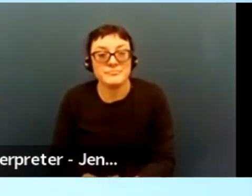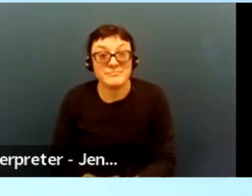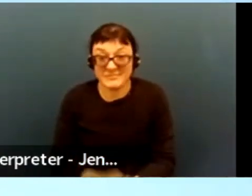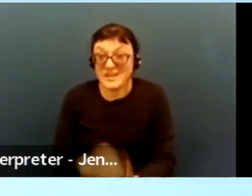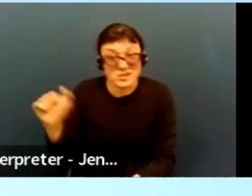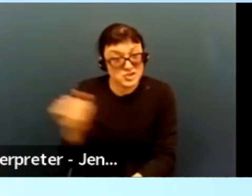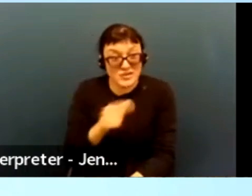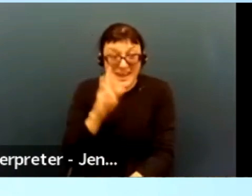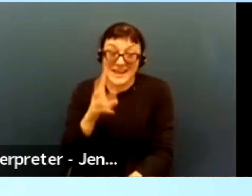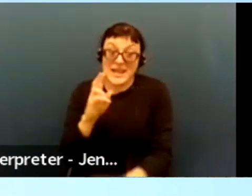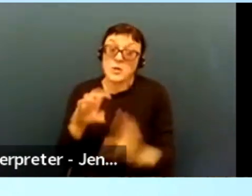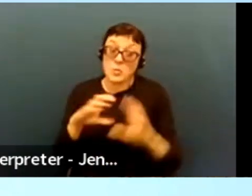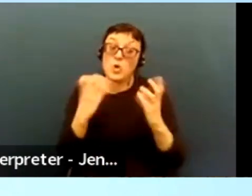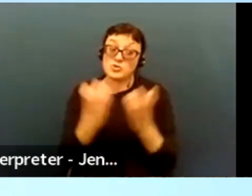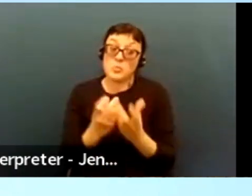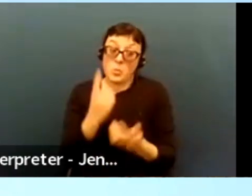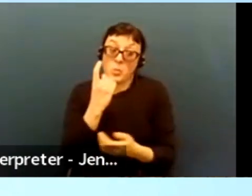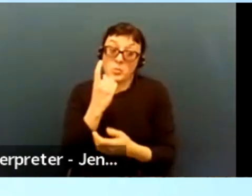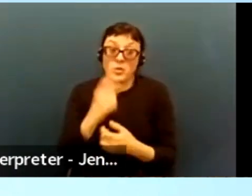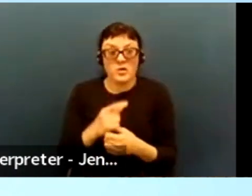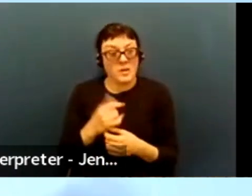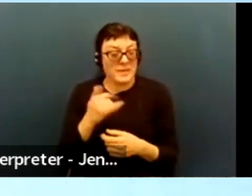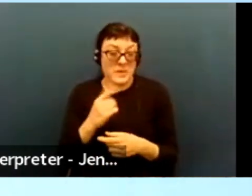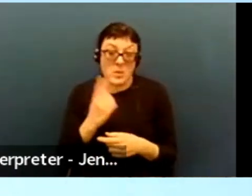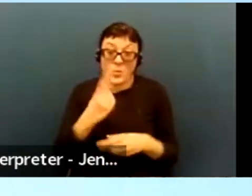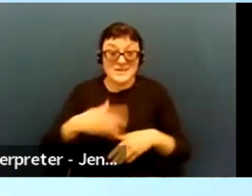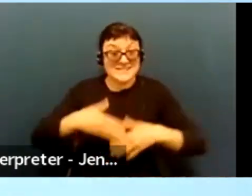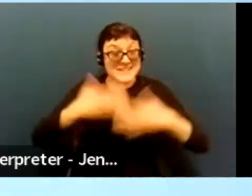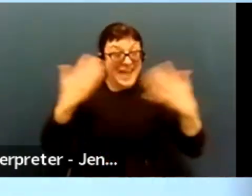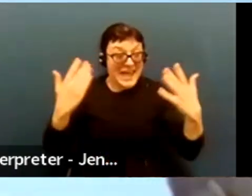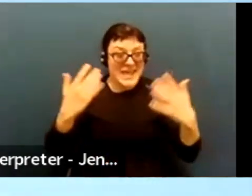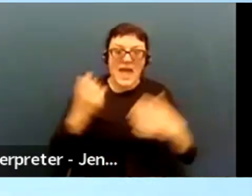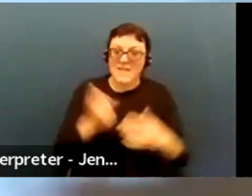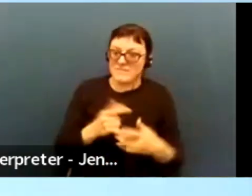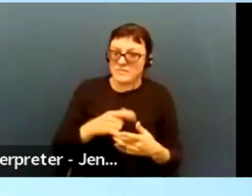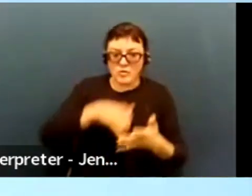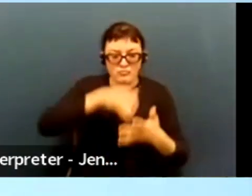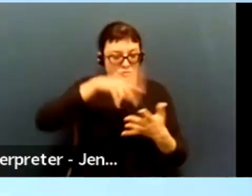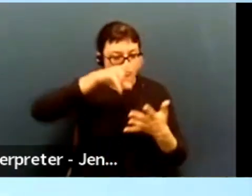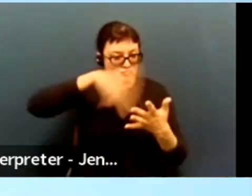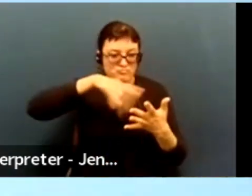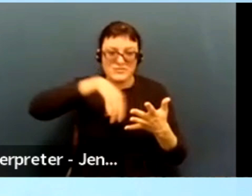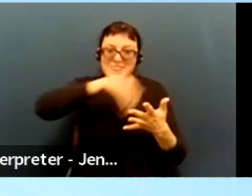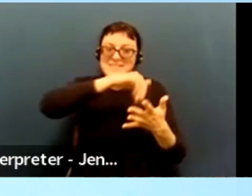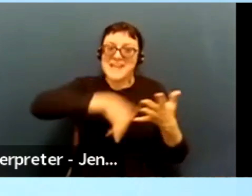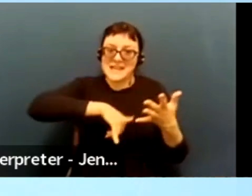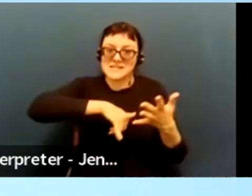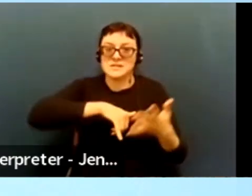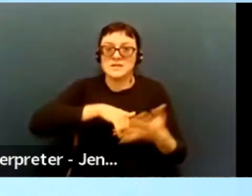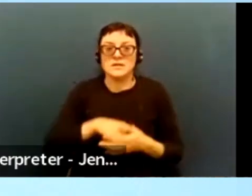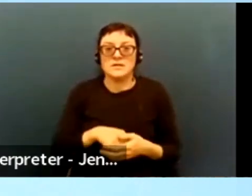four lines. So we can do better than that. But thank you all so much for your questions and your input.